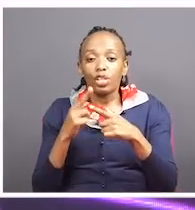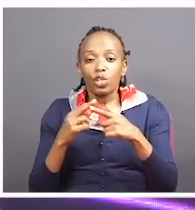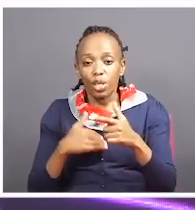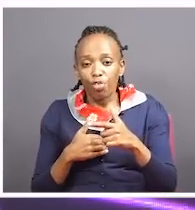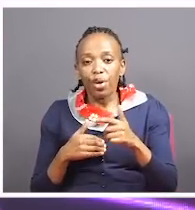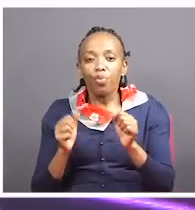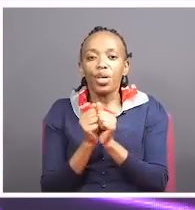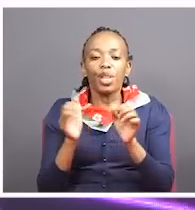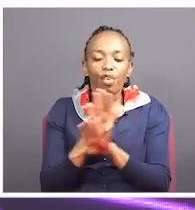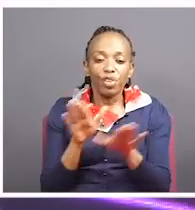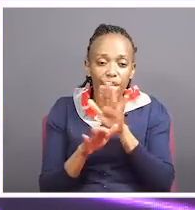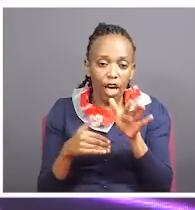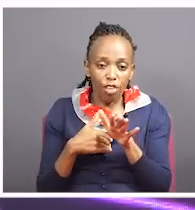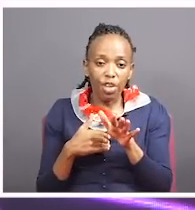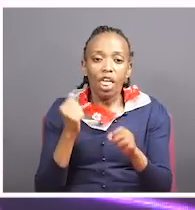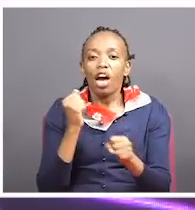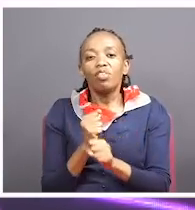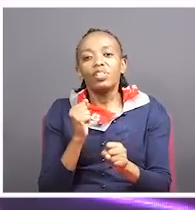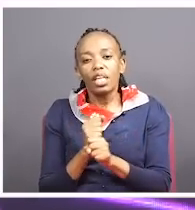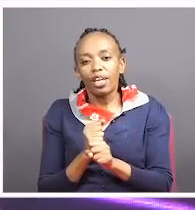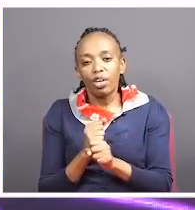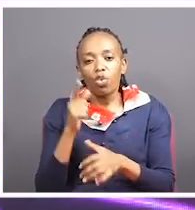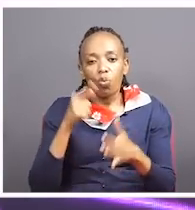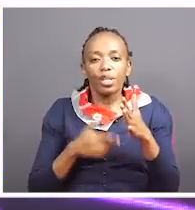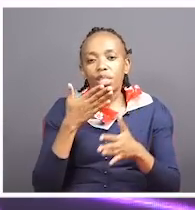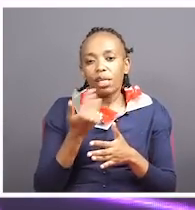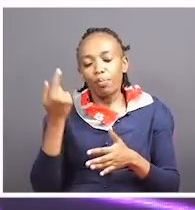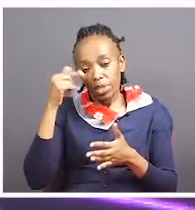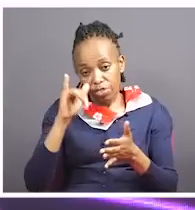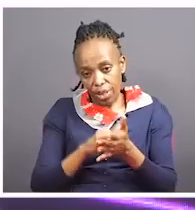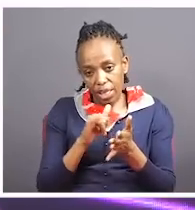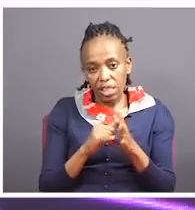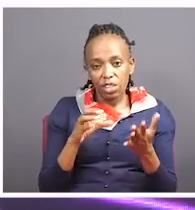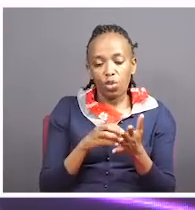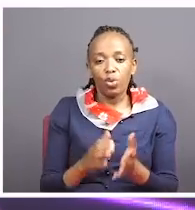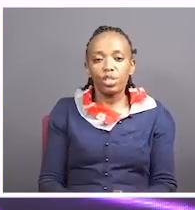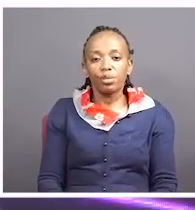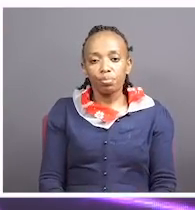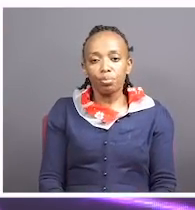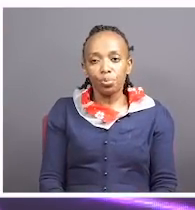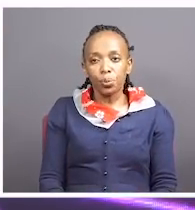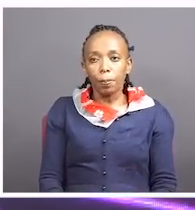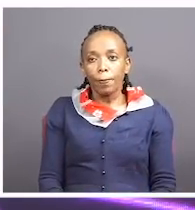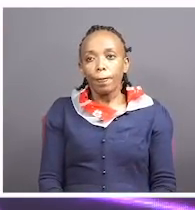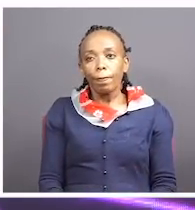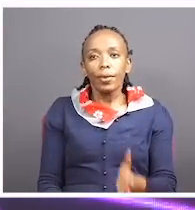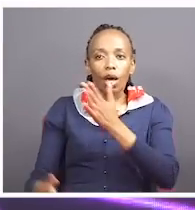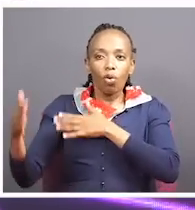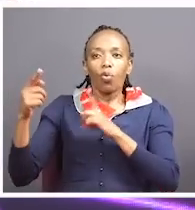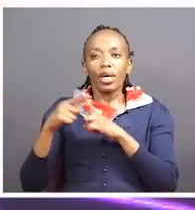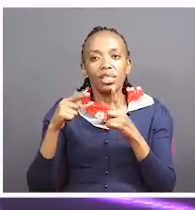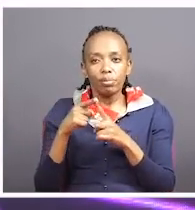that I have, with everything that I have done what is best for that situation.